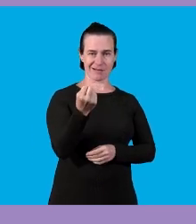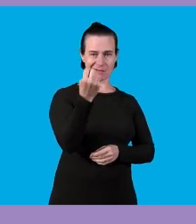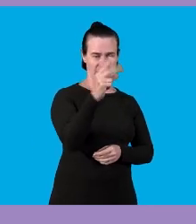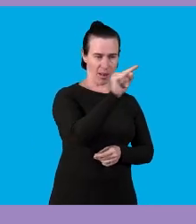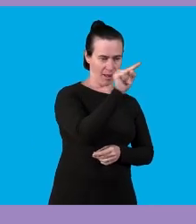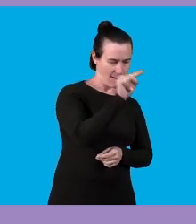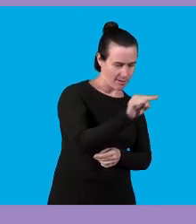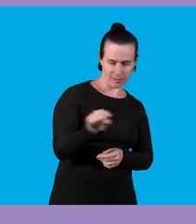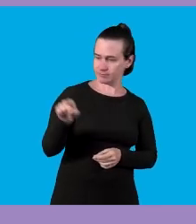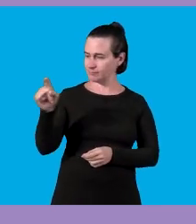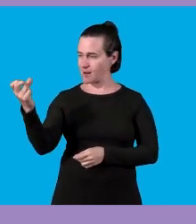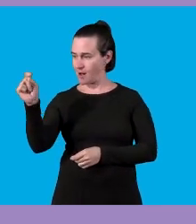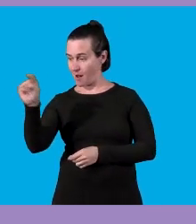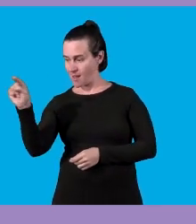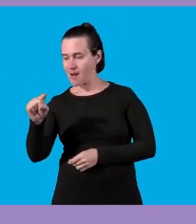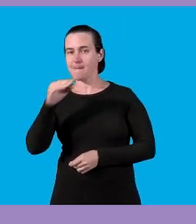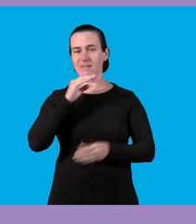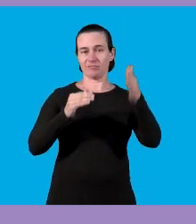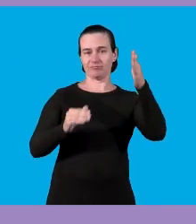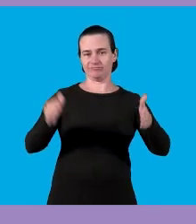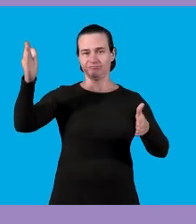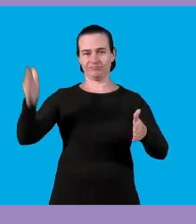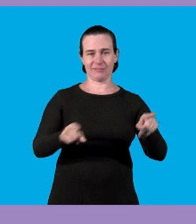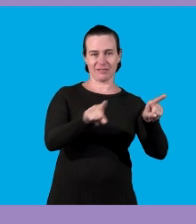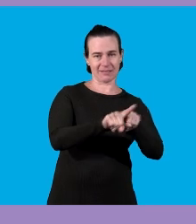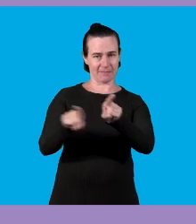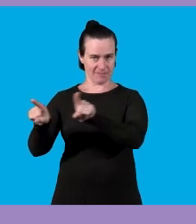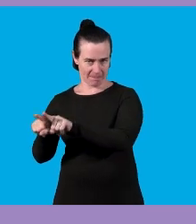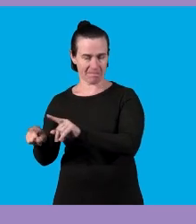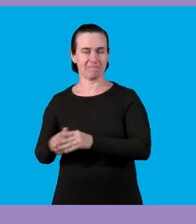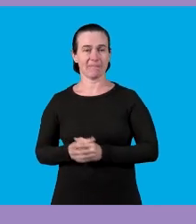and a double marking that makes those two sides equal. Therefore, that means